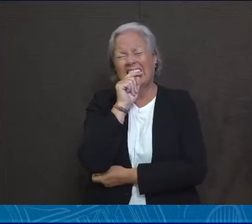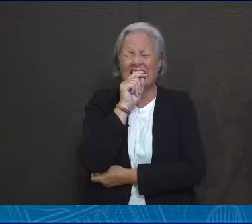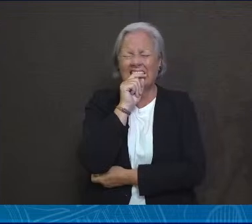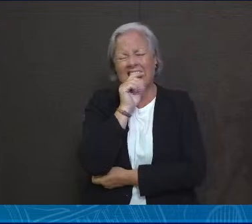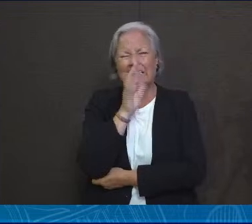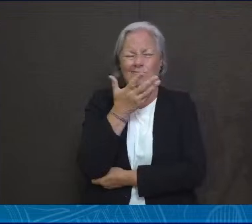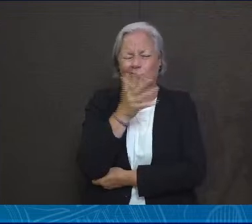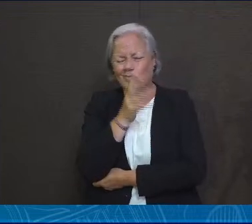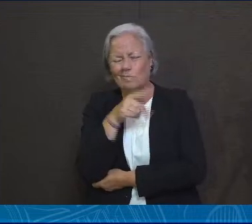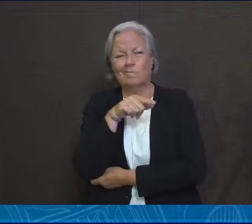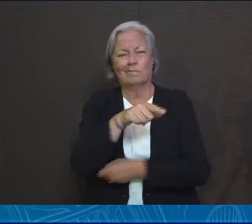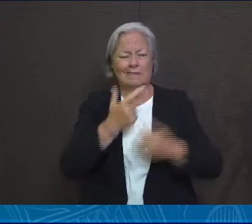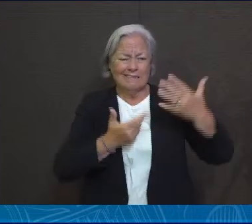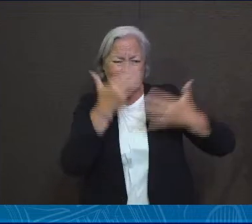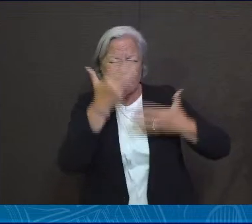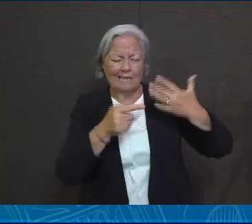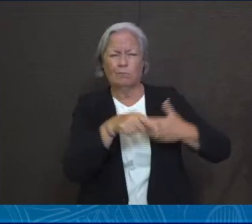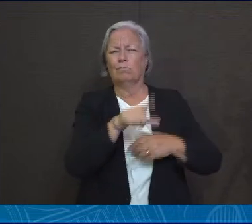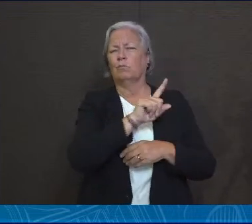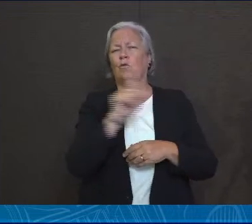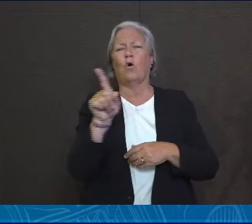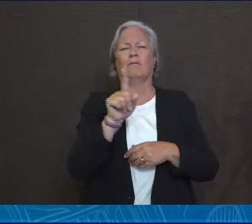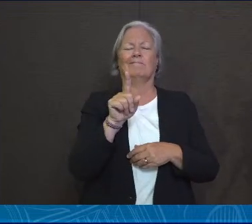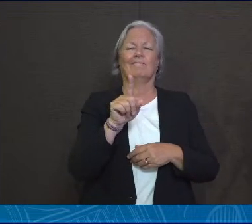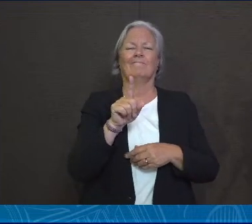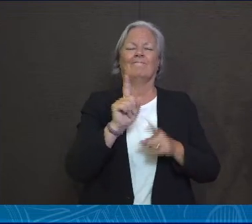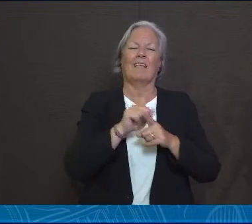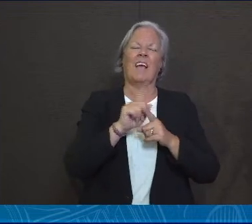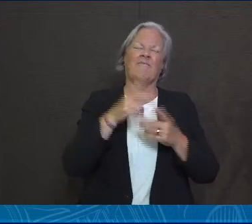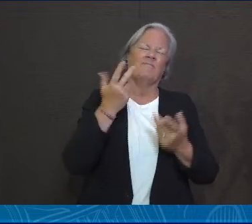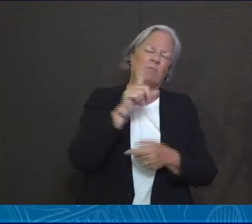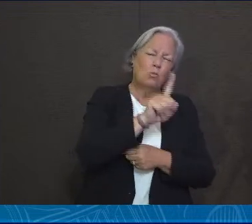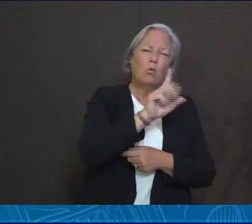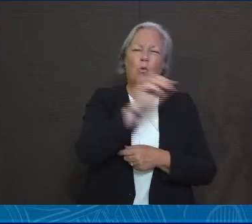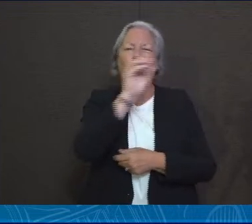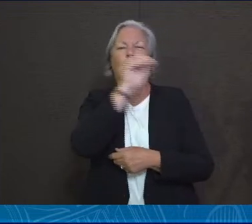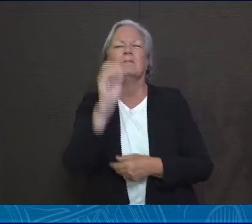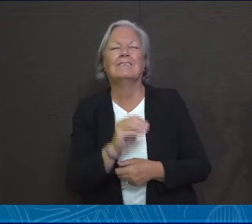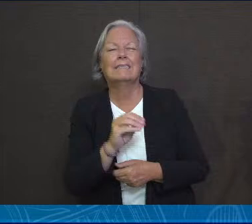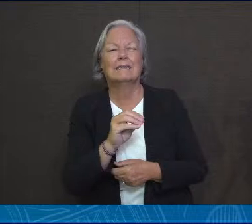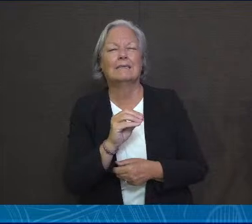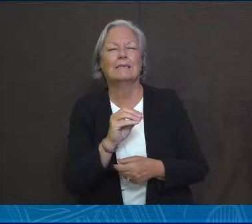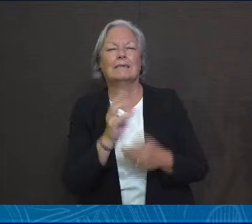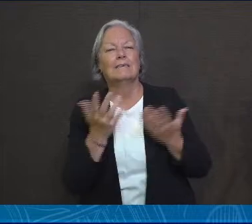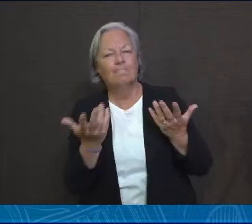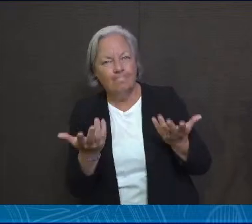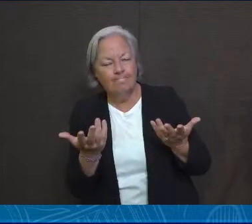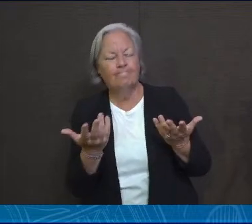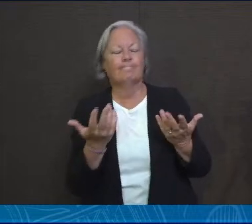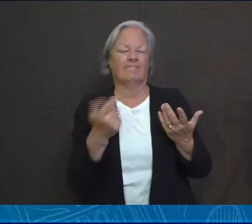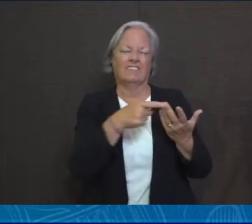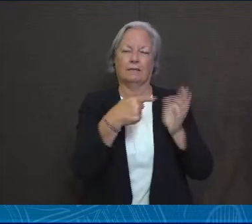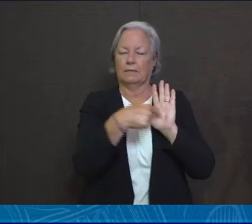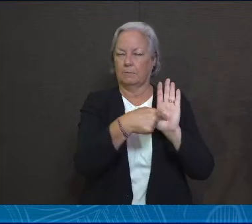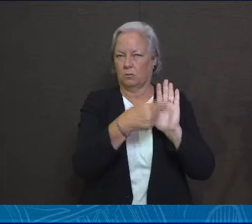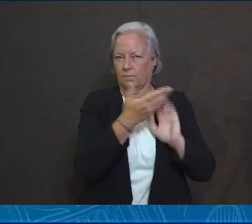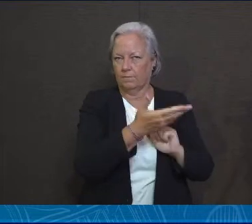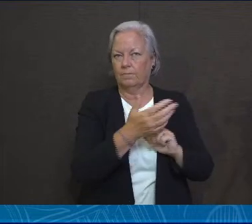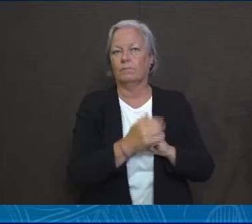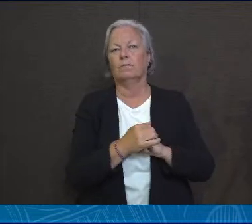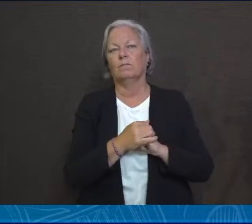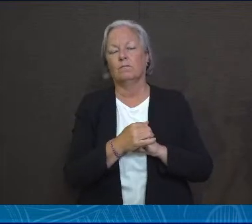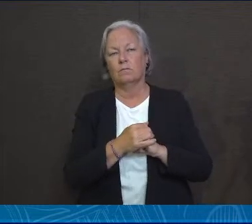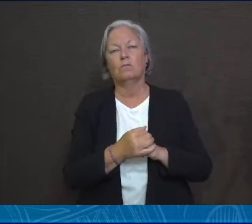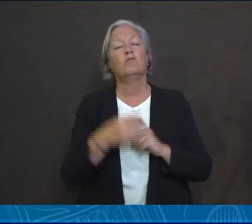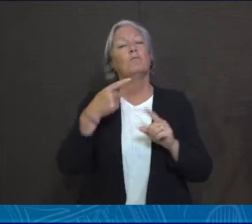data, but also the importance of ensuring that traditional